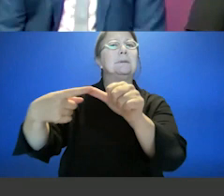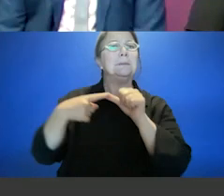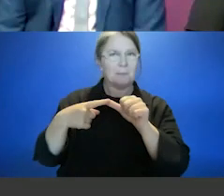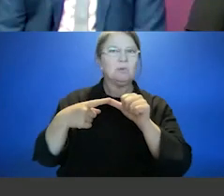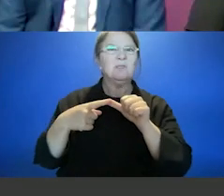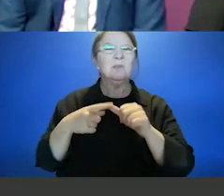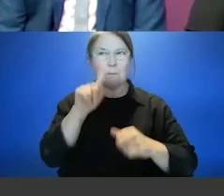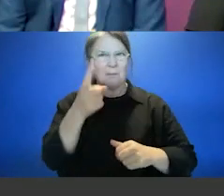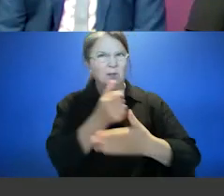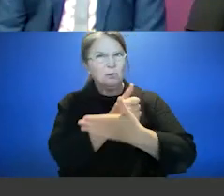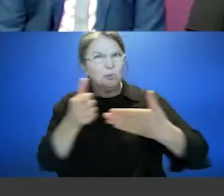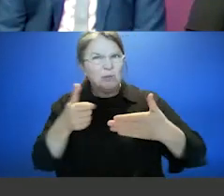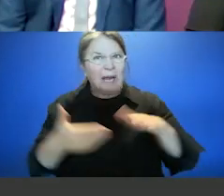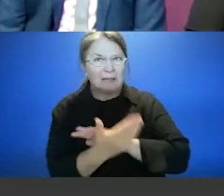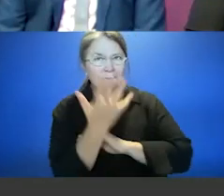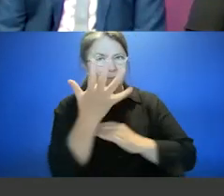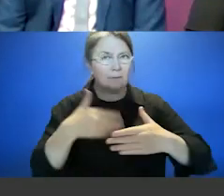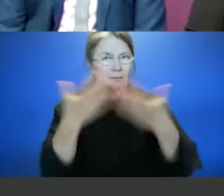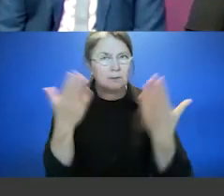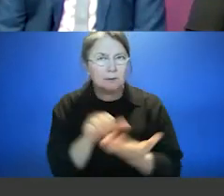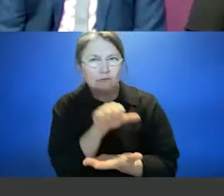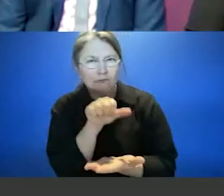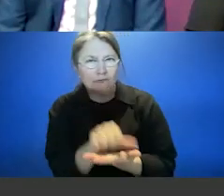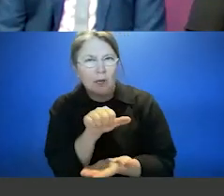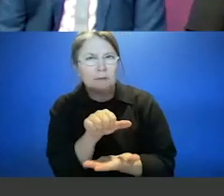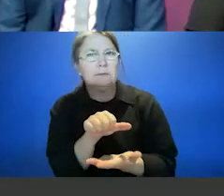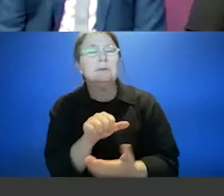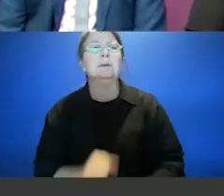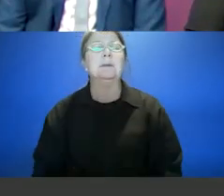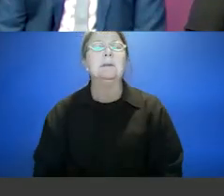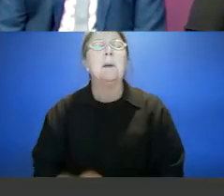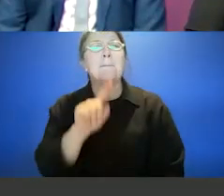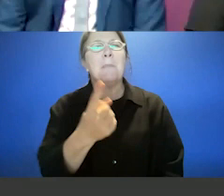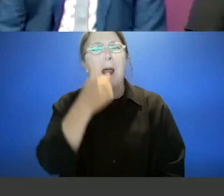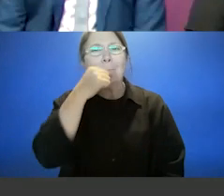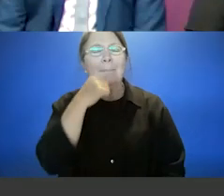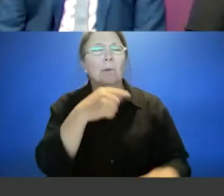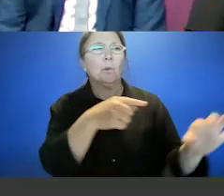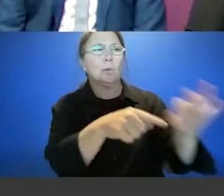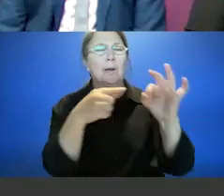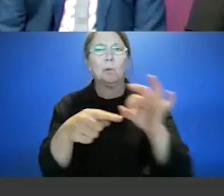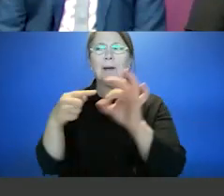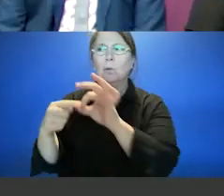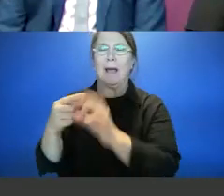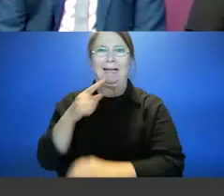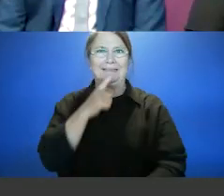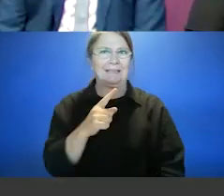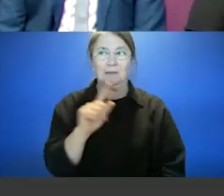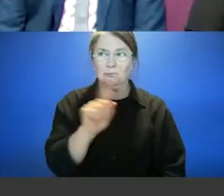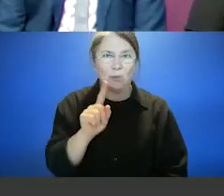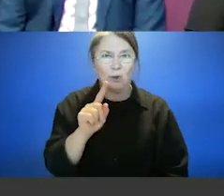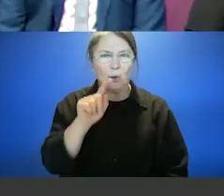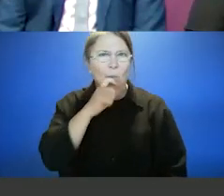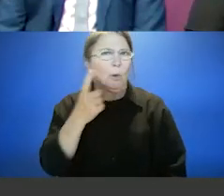days to acknowledge we have received that complaint. But the questions I'm getting are around, well, what can we expect? Will we hear from IBAC in